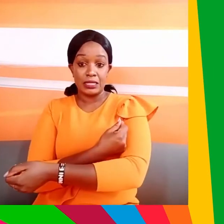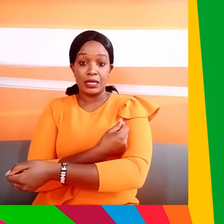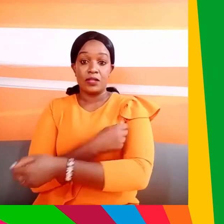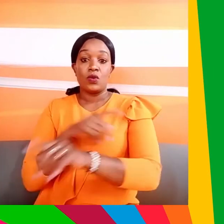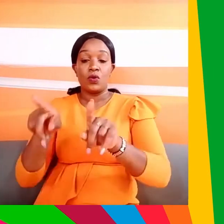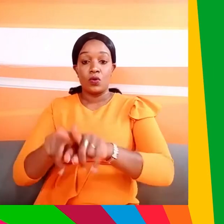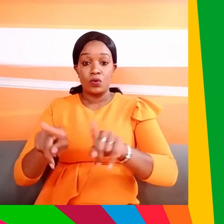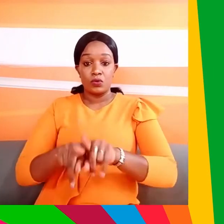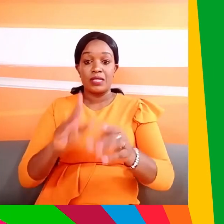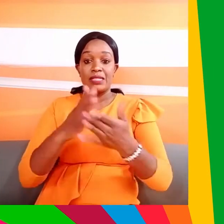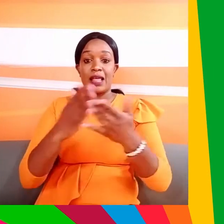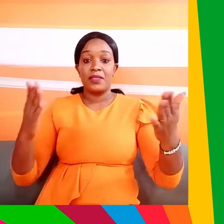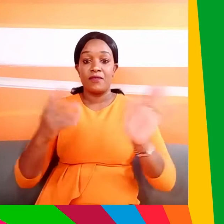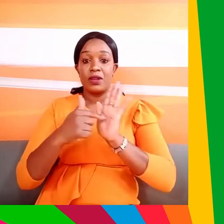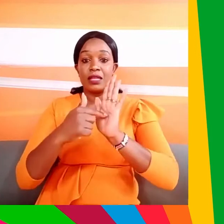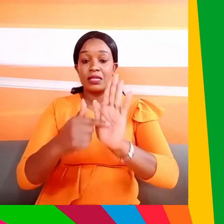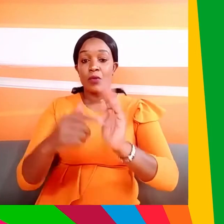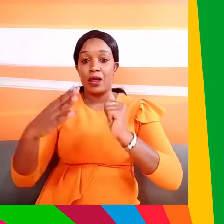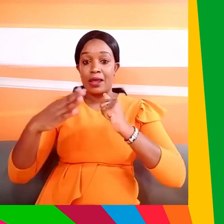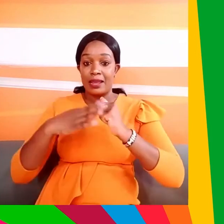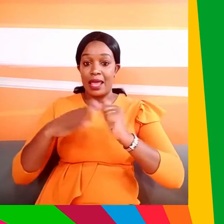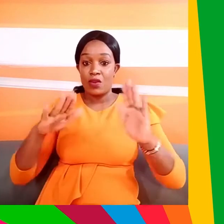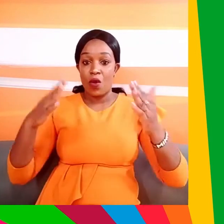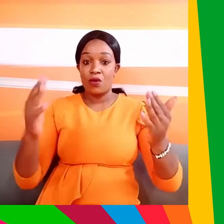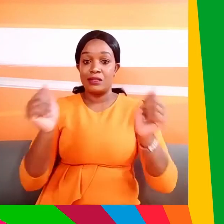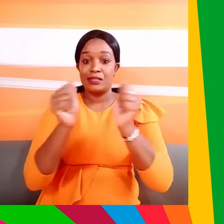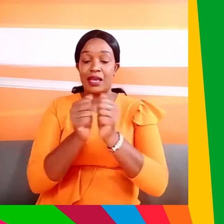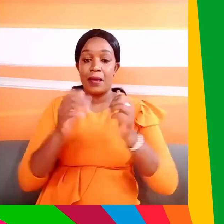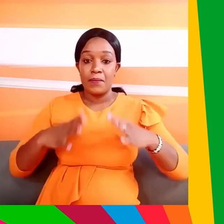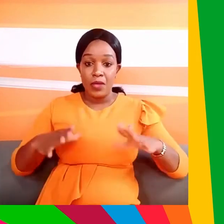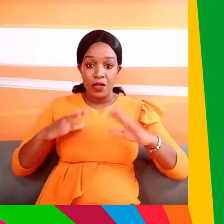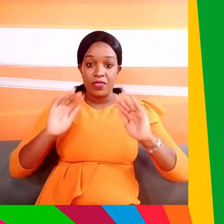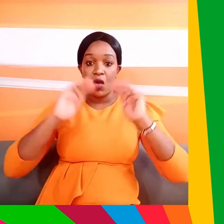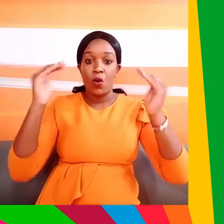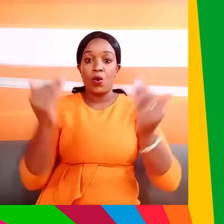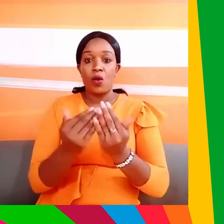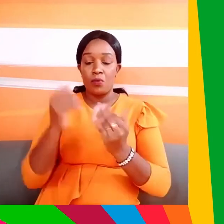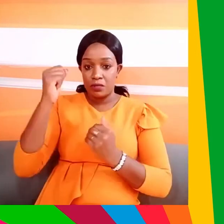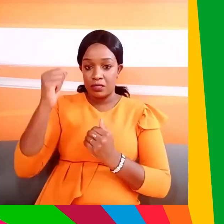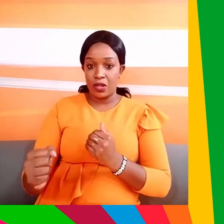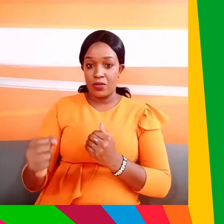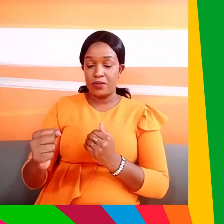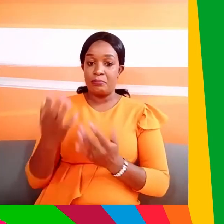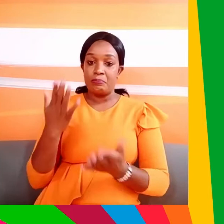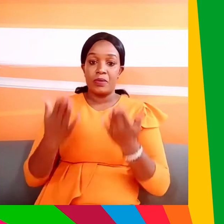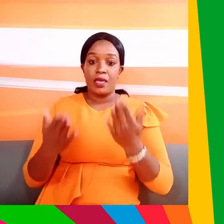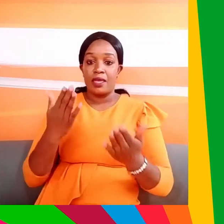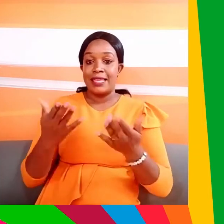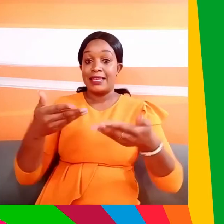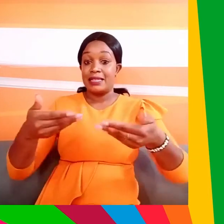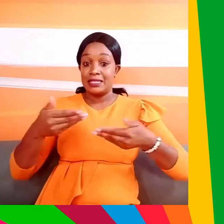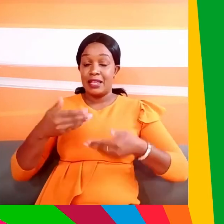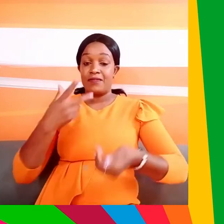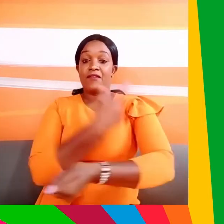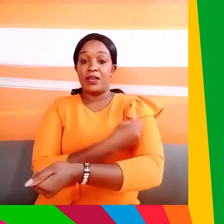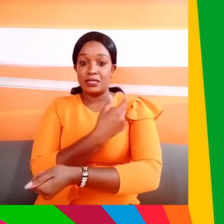like 9 in 10 people in the global south are unlikely to receive a vaccine anytime in 2021.